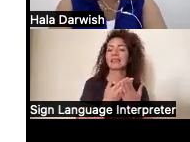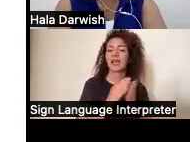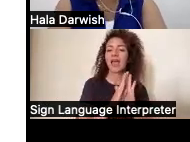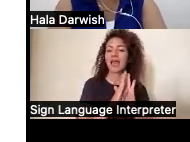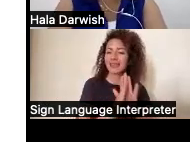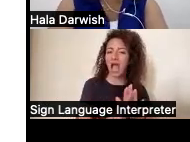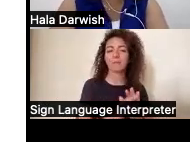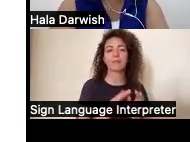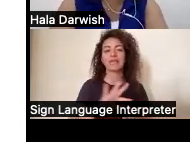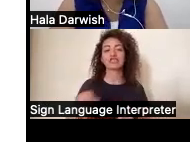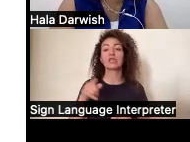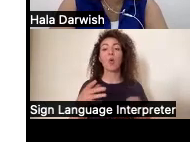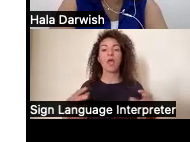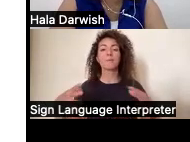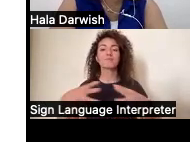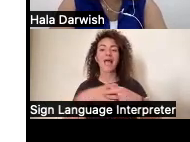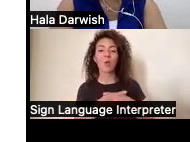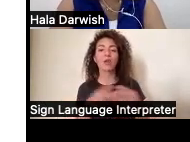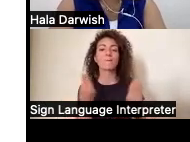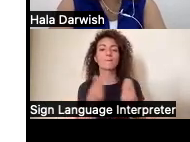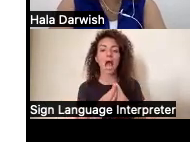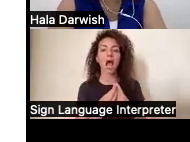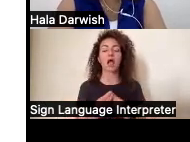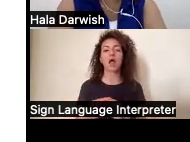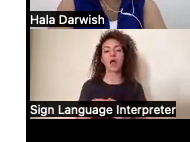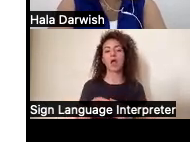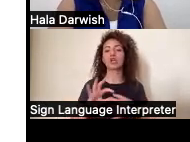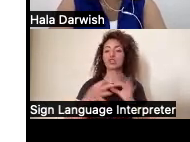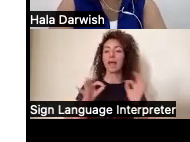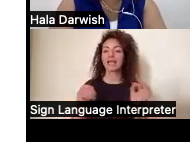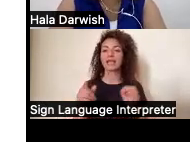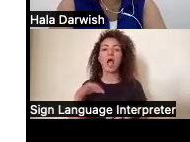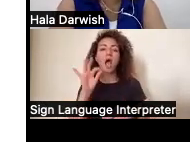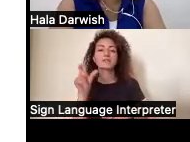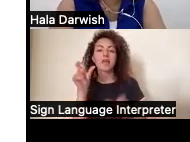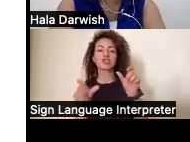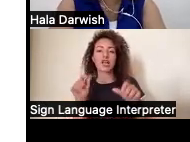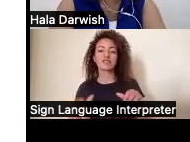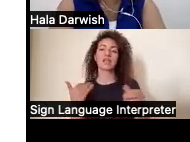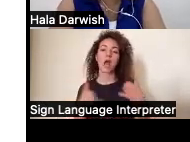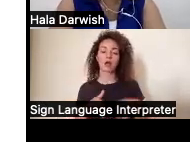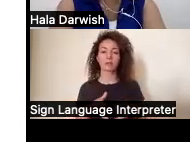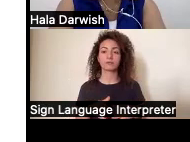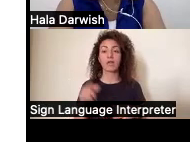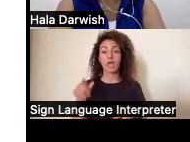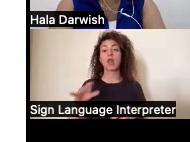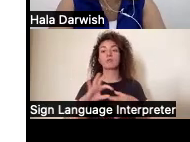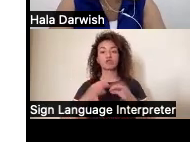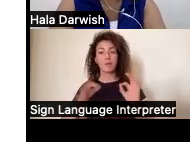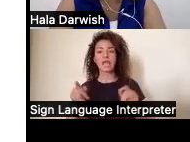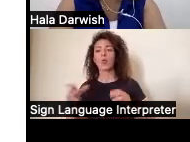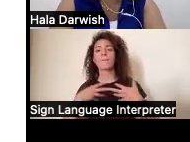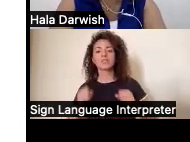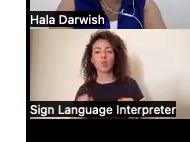NGOs specialized in children with disabilities. So the NGOs are responsible for the identification, registration, and